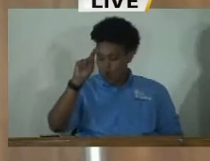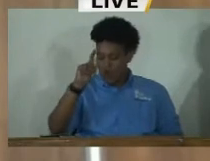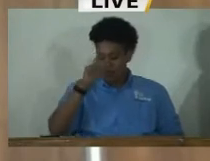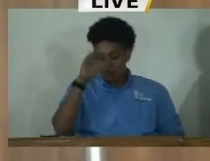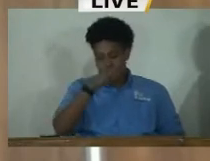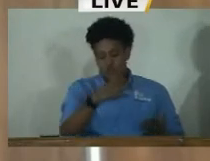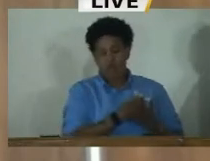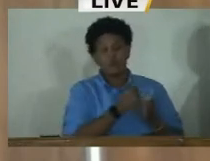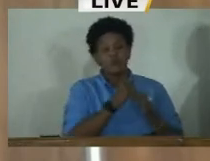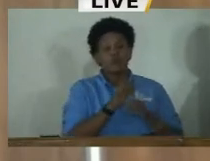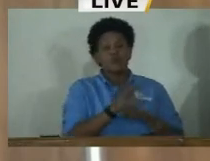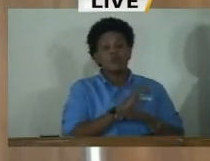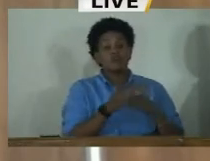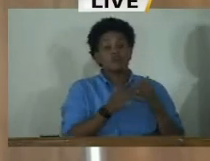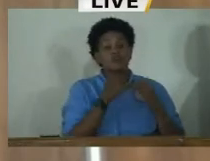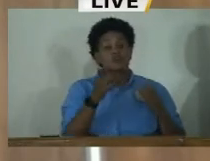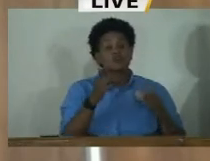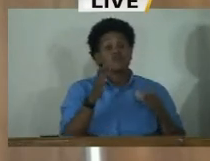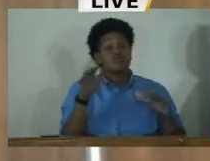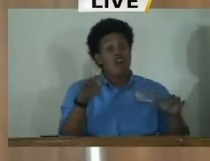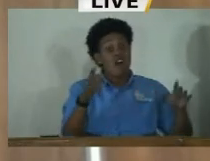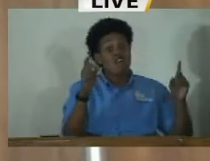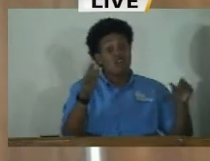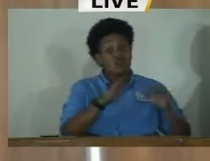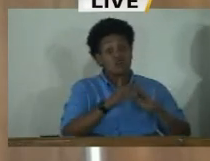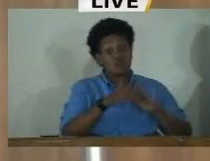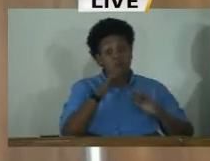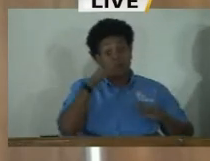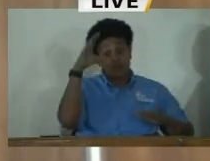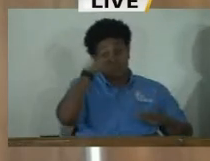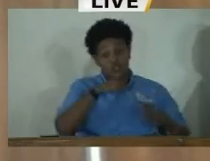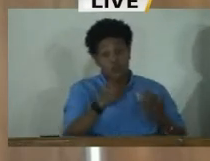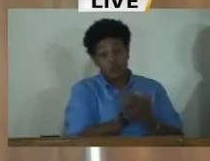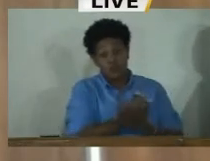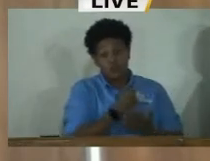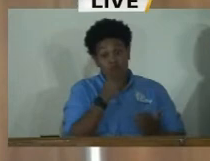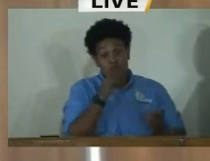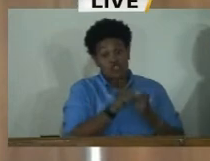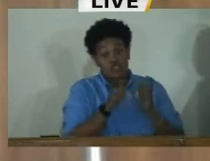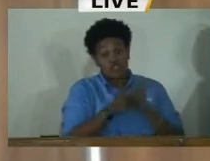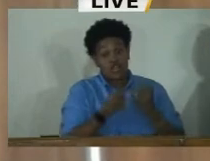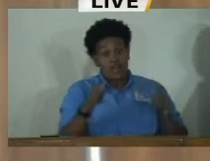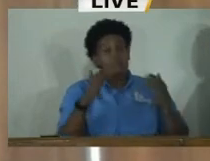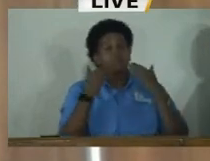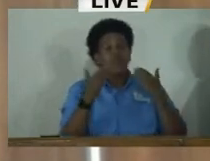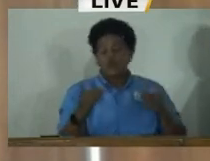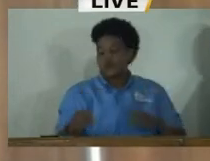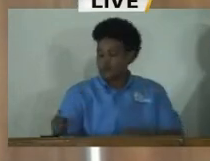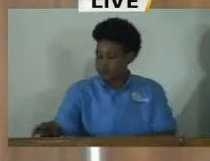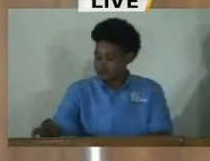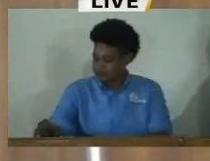act fast so Jamaica doesn't miss our opportunity to grow forward. Thank you, Madam Speaker.